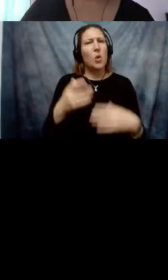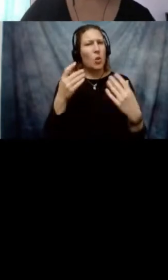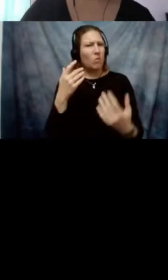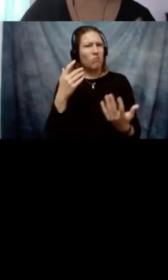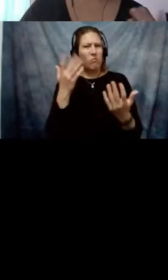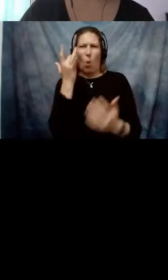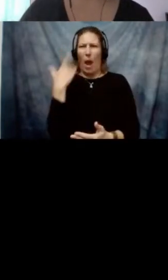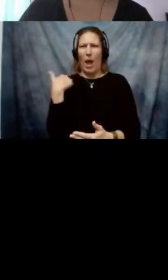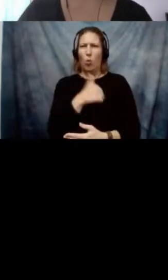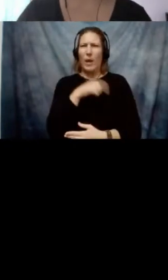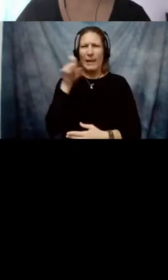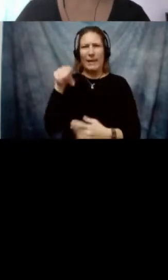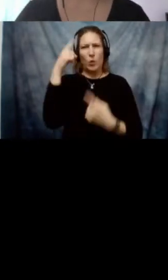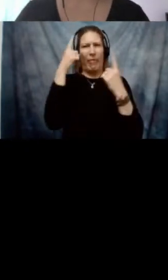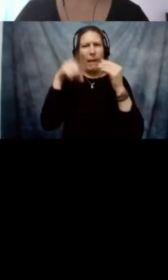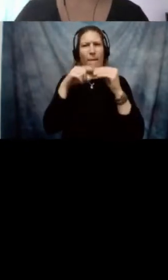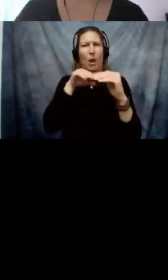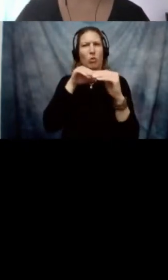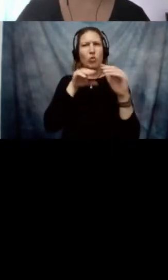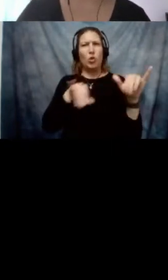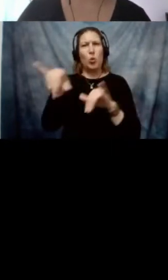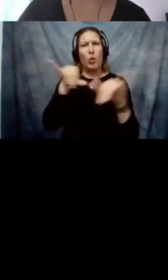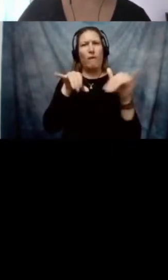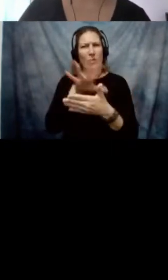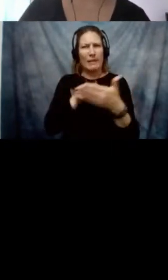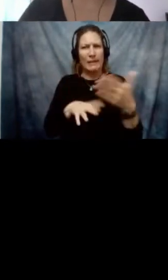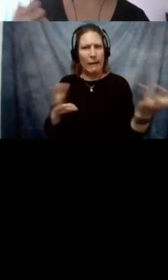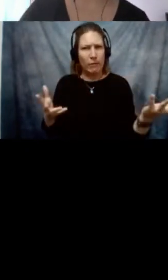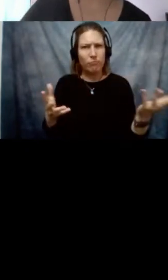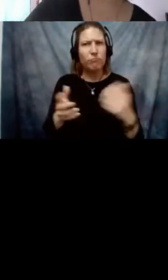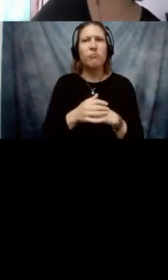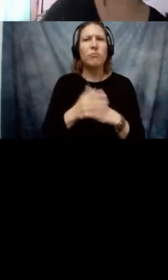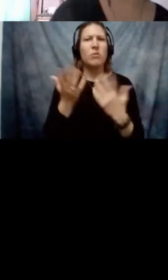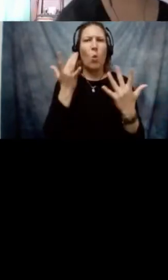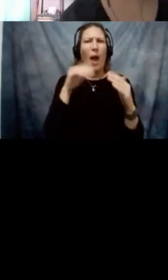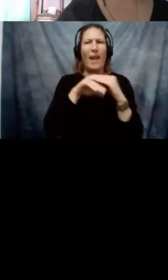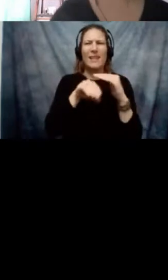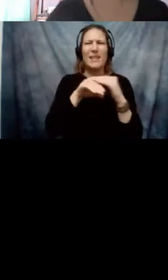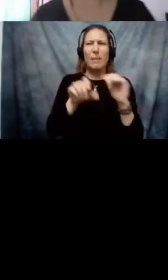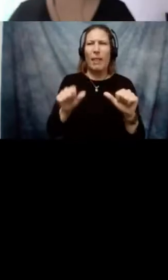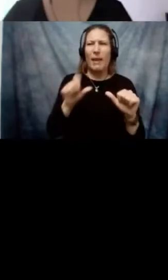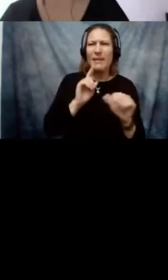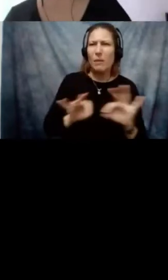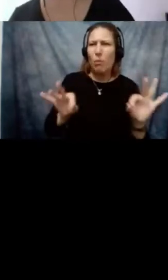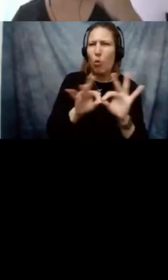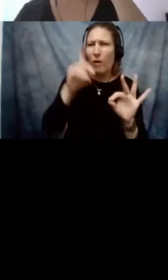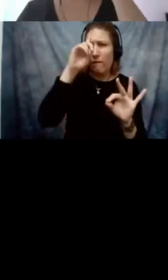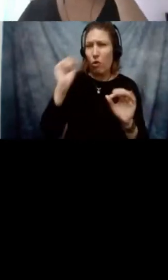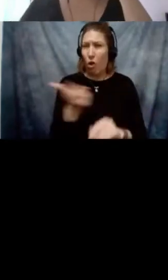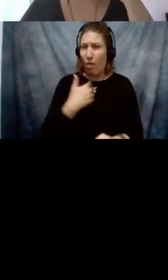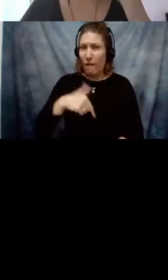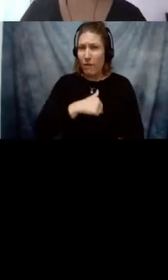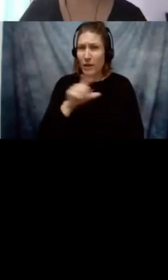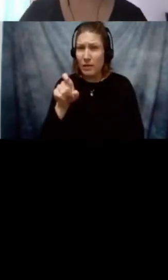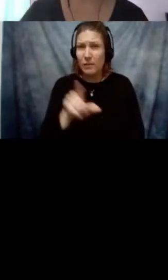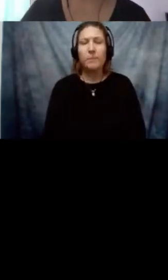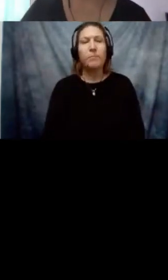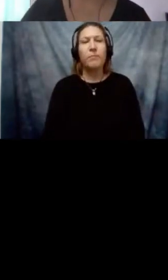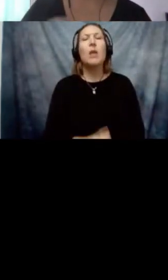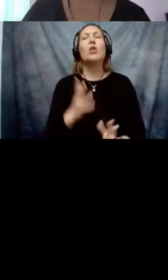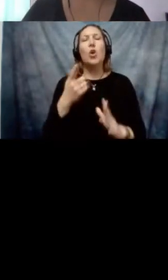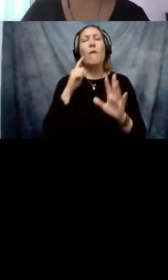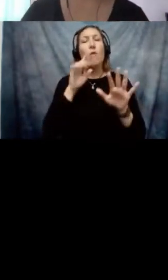The universal design for learning, I like to think of as, and somebody gave me this analogy once, where it's almost like going to a restaurant.